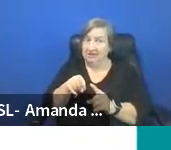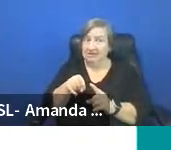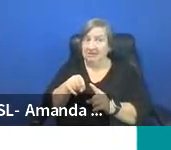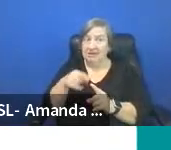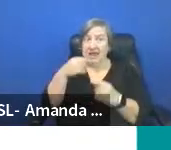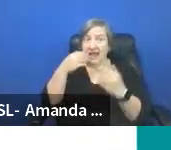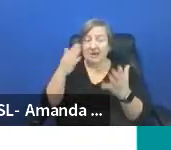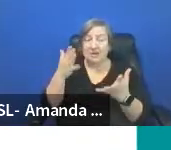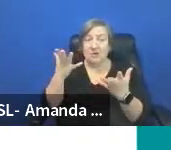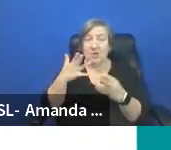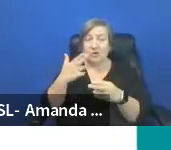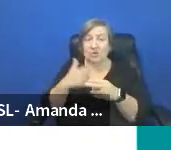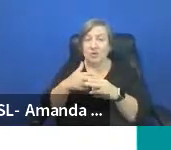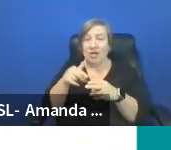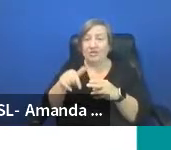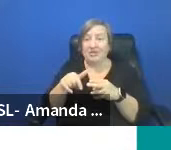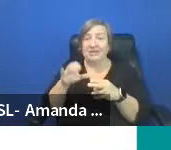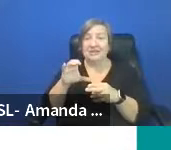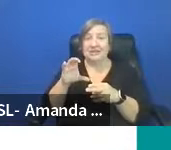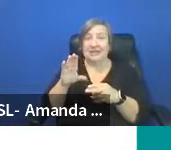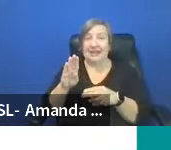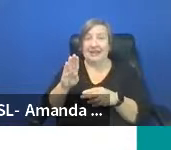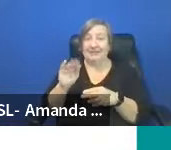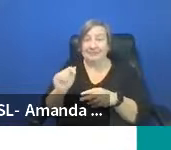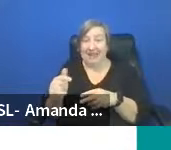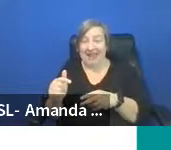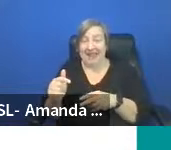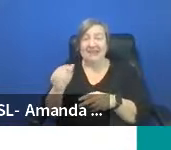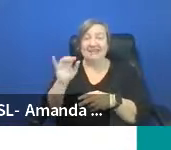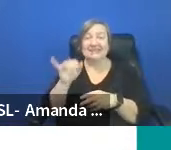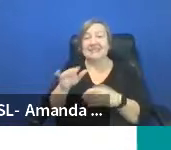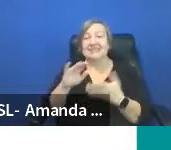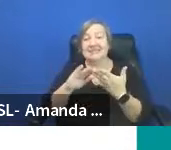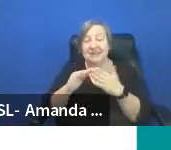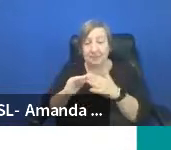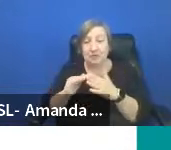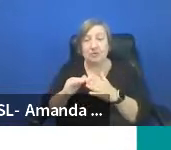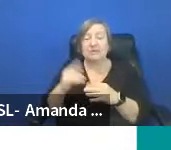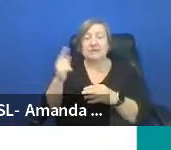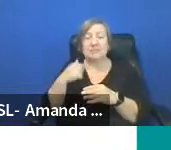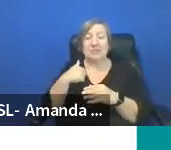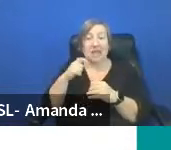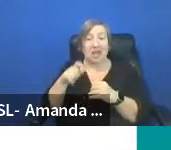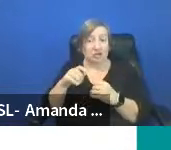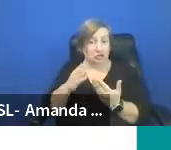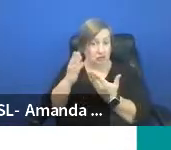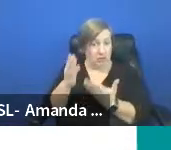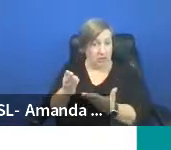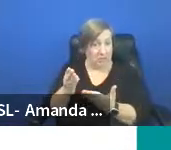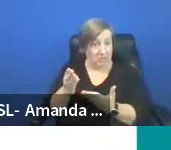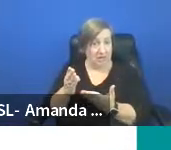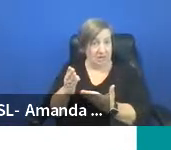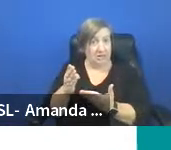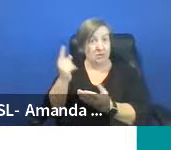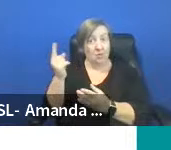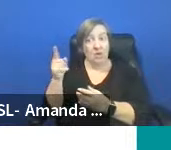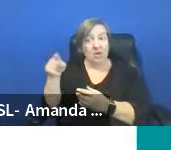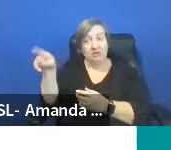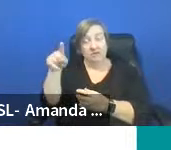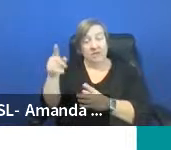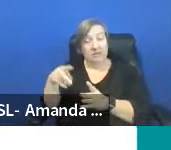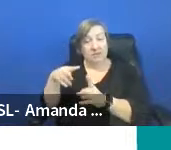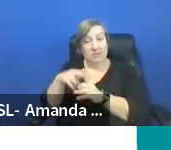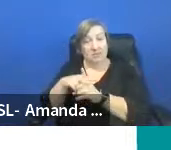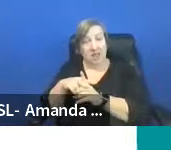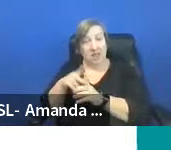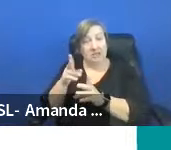I don't even know what you're calling this committee, CBAG? I mean, is this committee something I should recommend that one of them applies